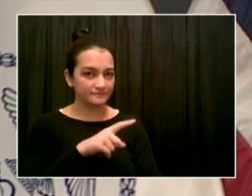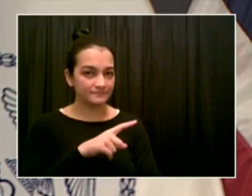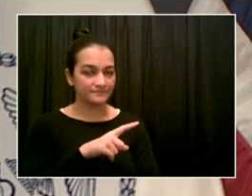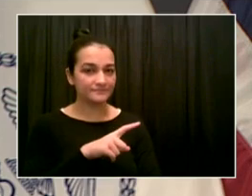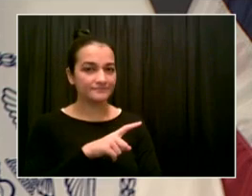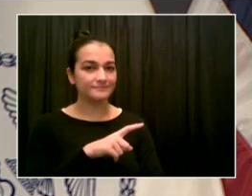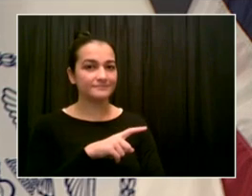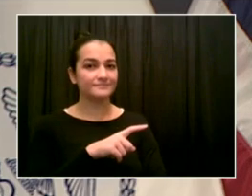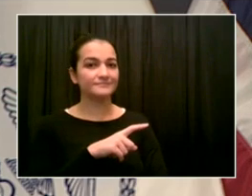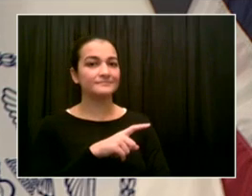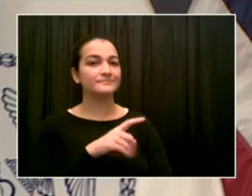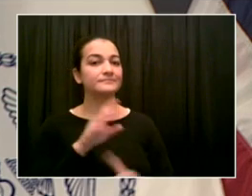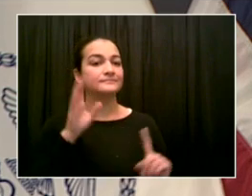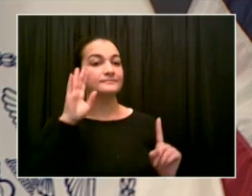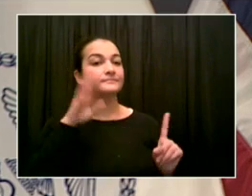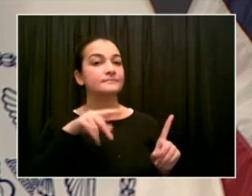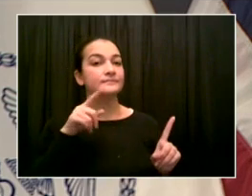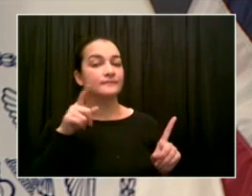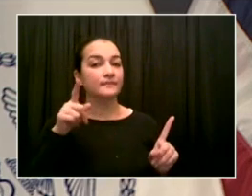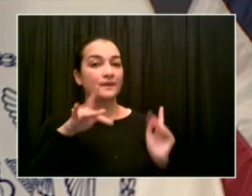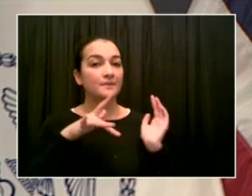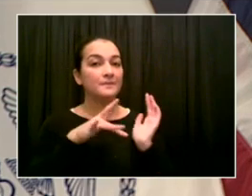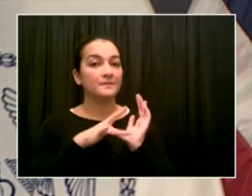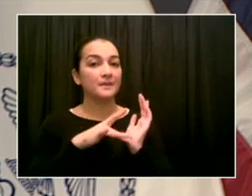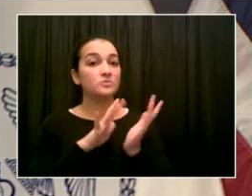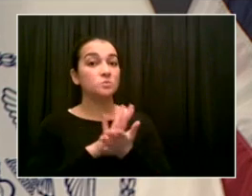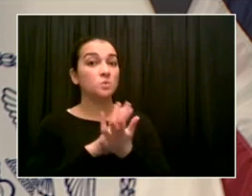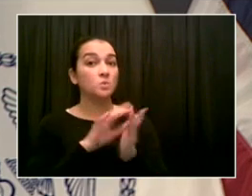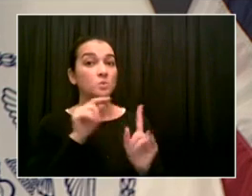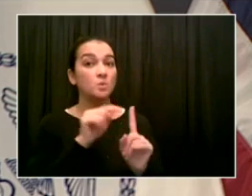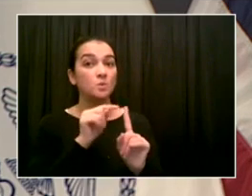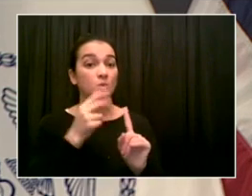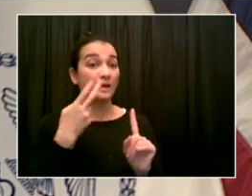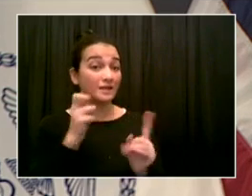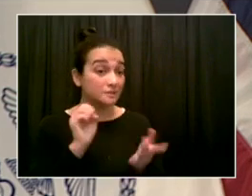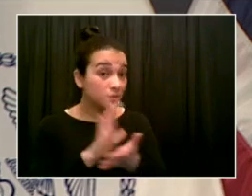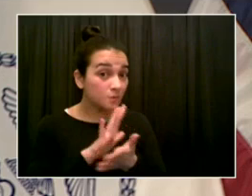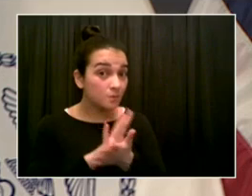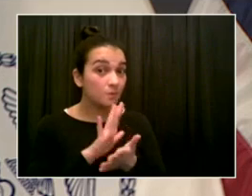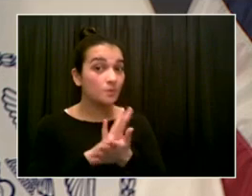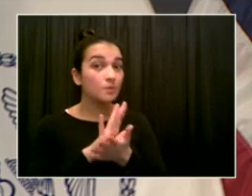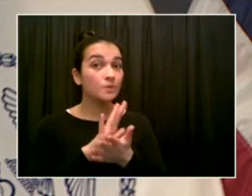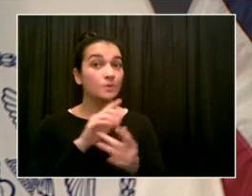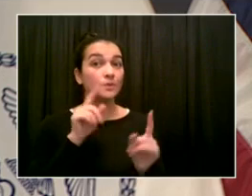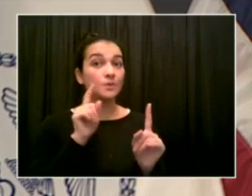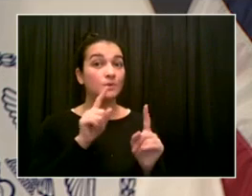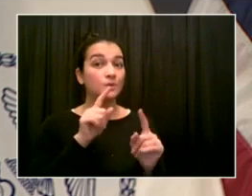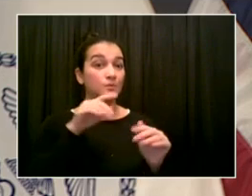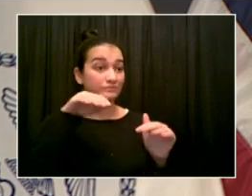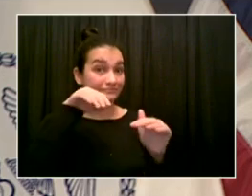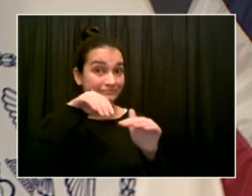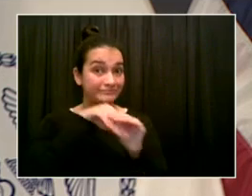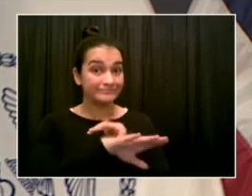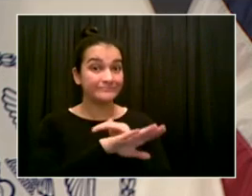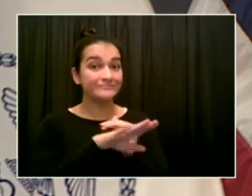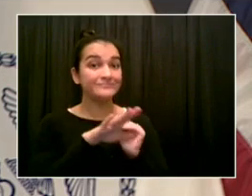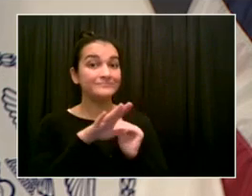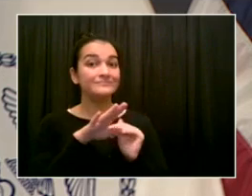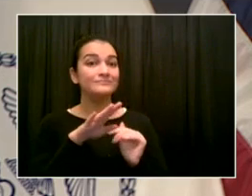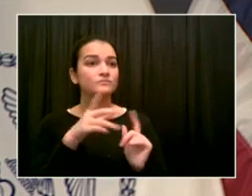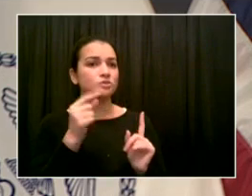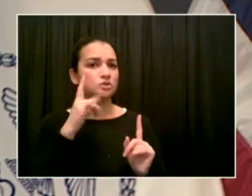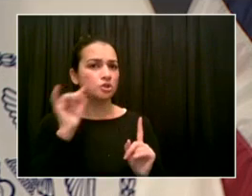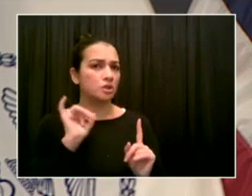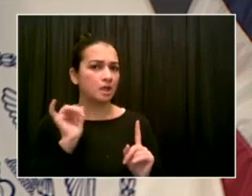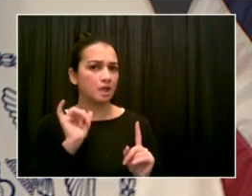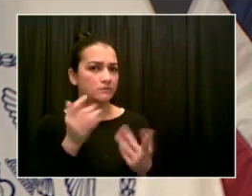school and high school admissions process. When will you be announcing? We're working on that now, Elizabeth. We obviously want to, in the next